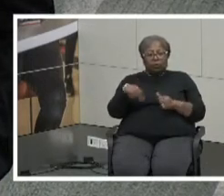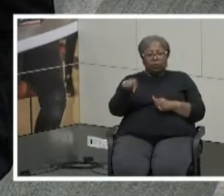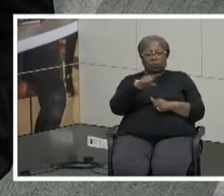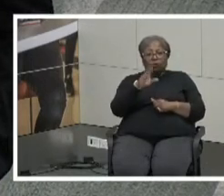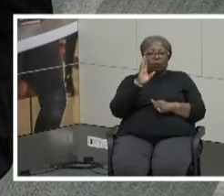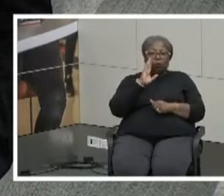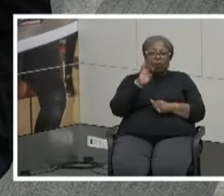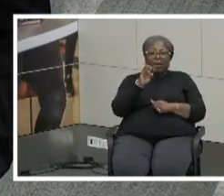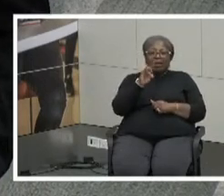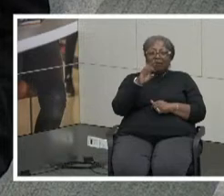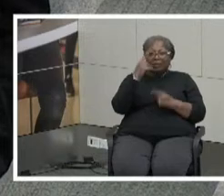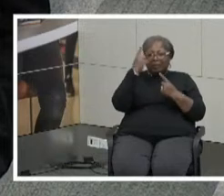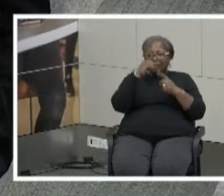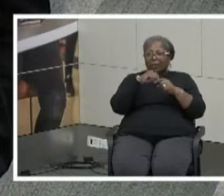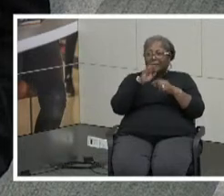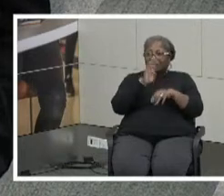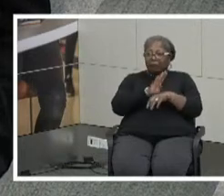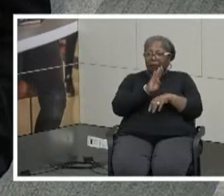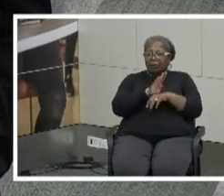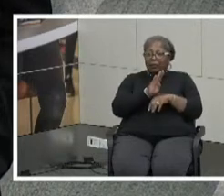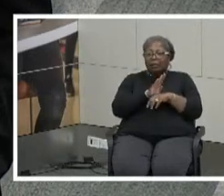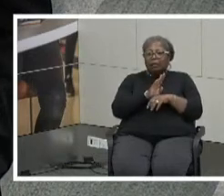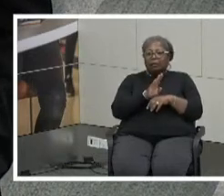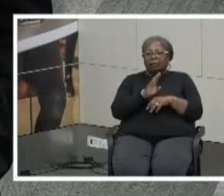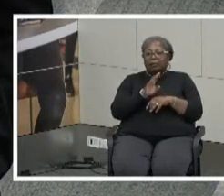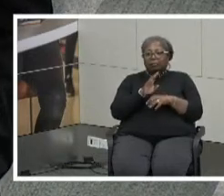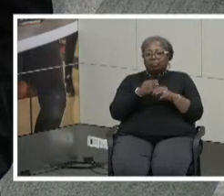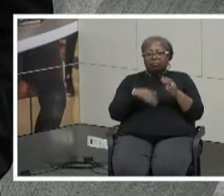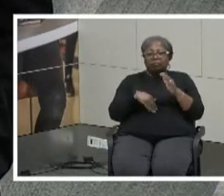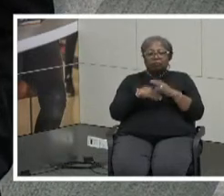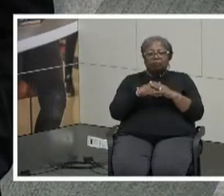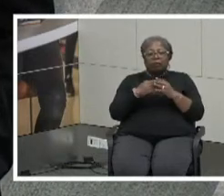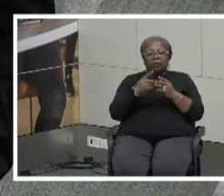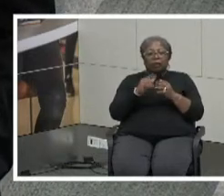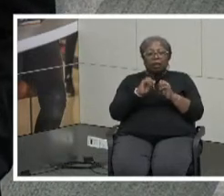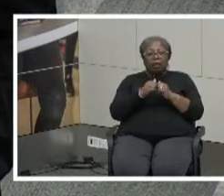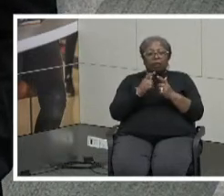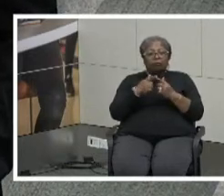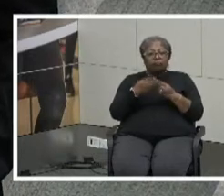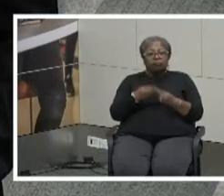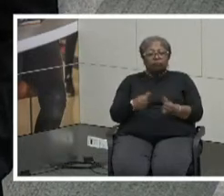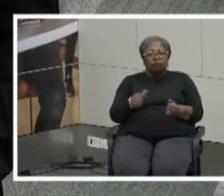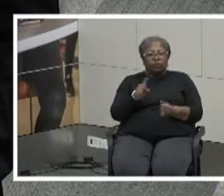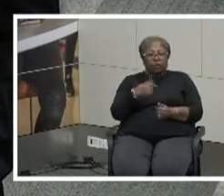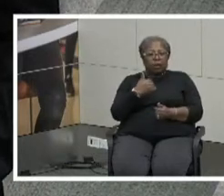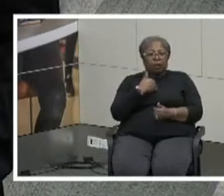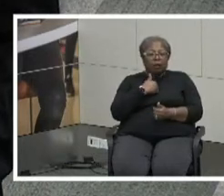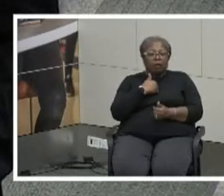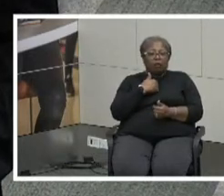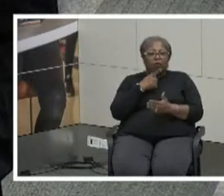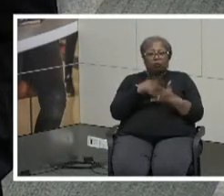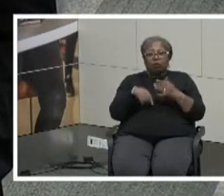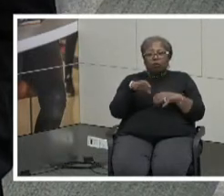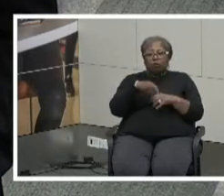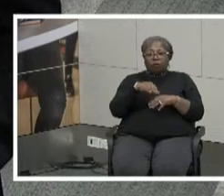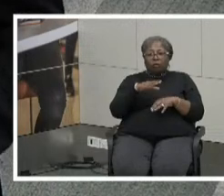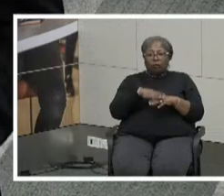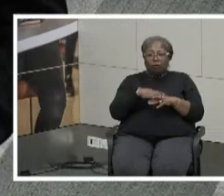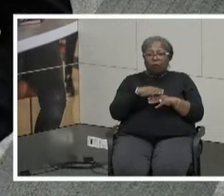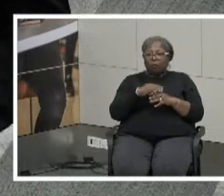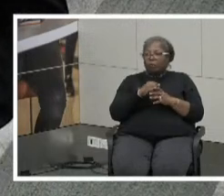I would ever consider in business at a minimum the Sol the resolution should have the solution that you're voting on contained